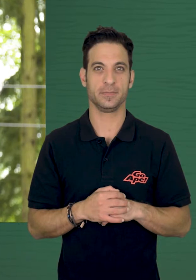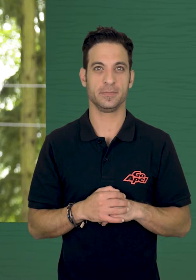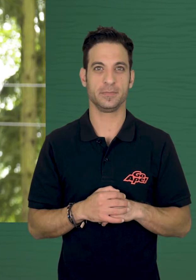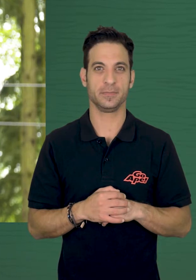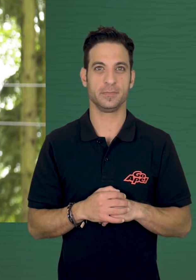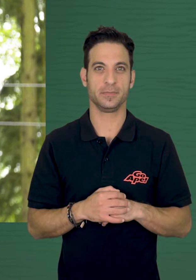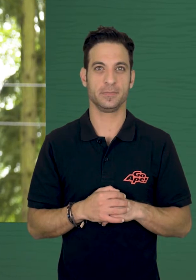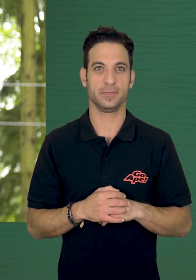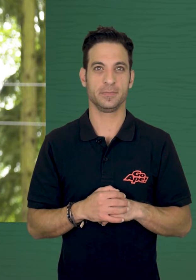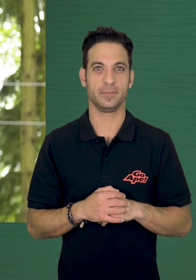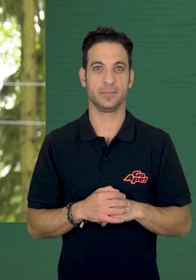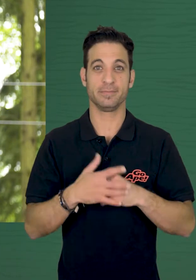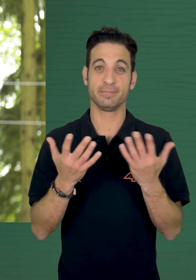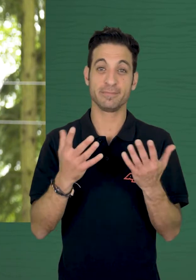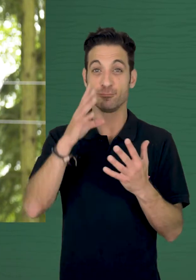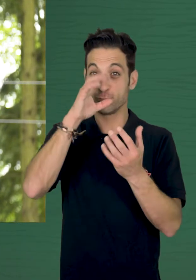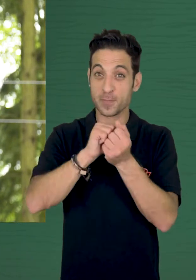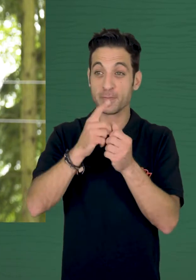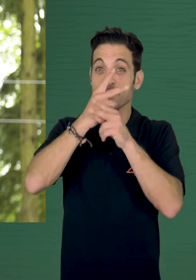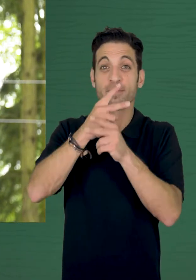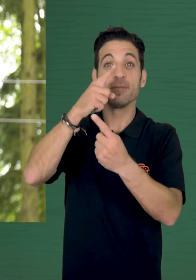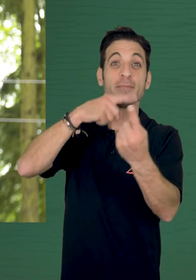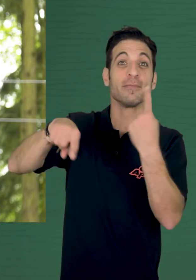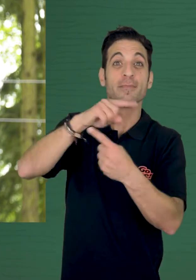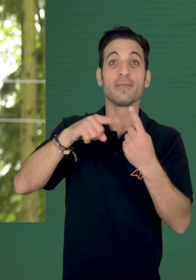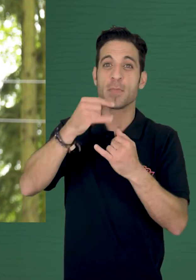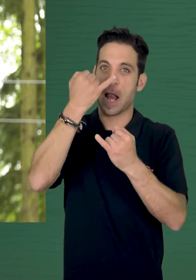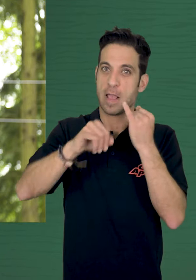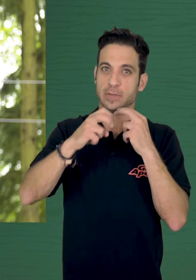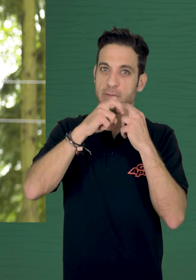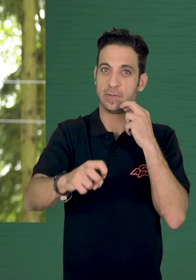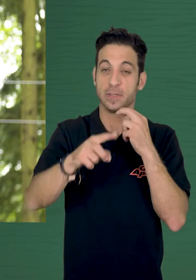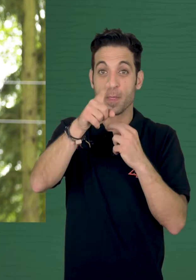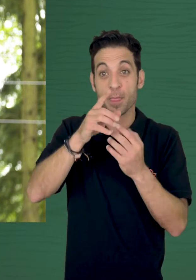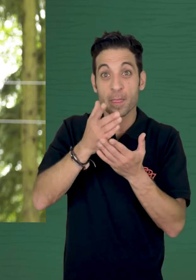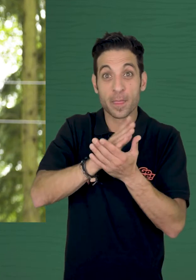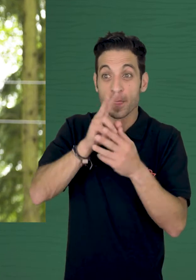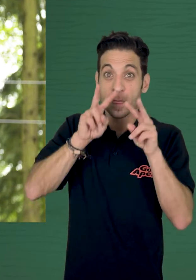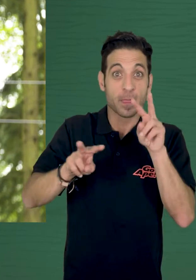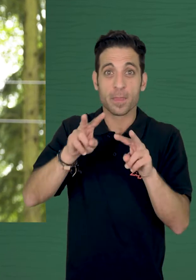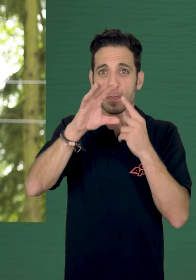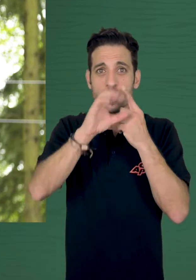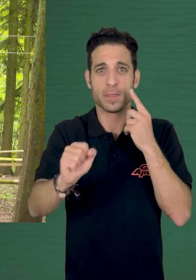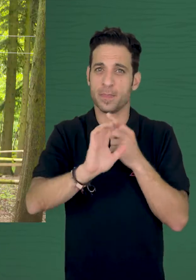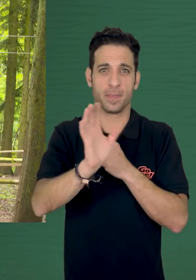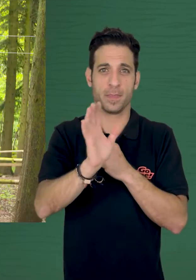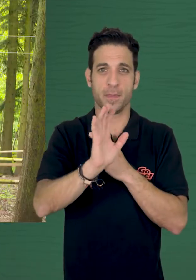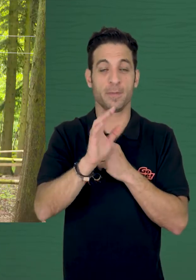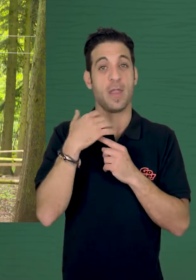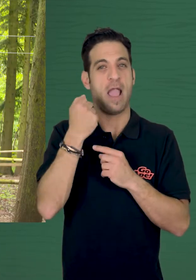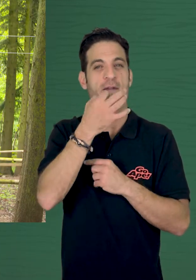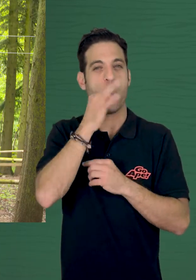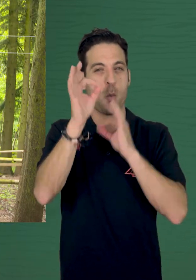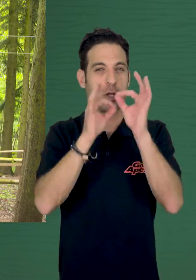Perfect. So remember, supervising adults need to go down last, and if you can't see, you don't go. So I've got a